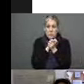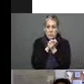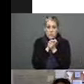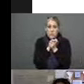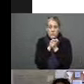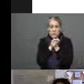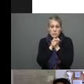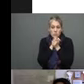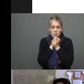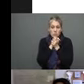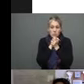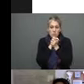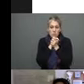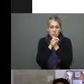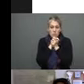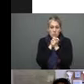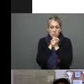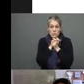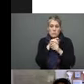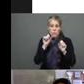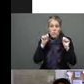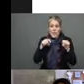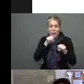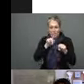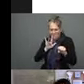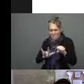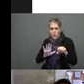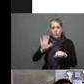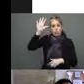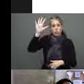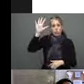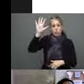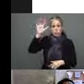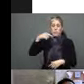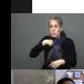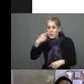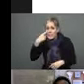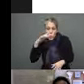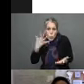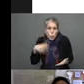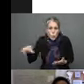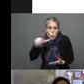You may raise your hand from the reaction so I can see who is willing to do so.